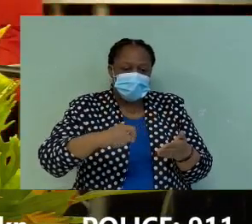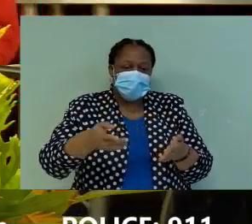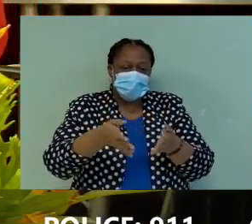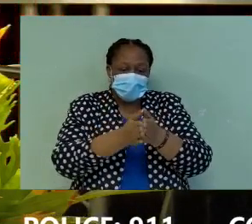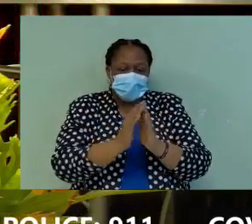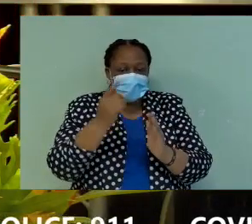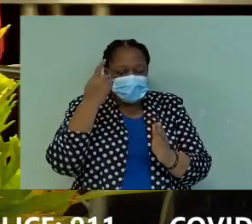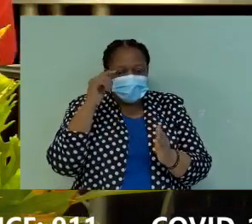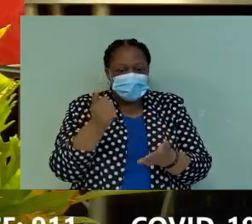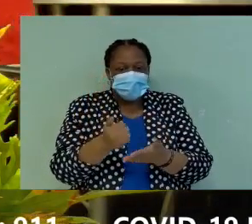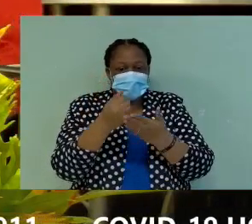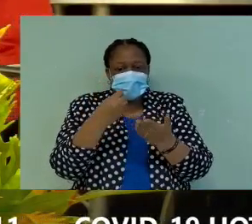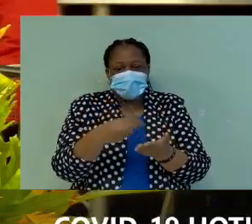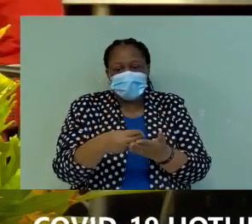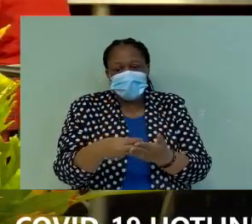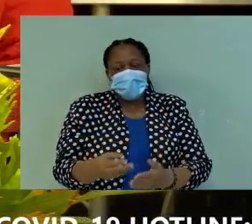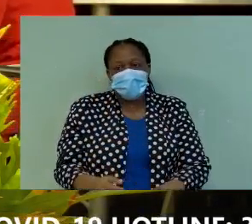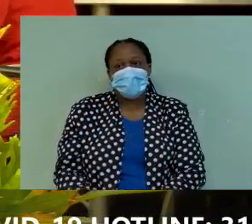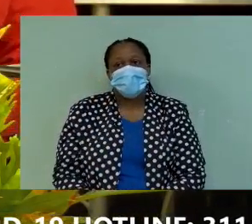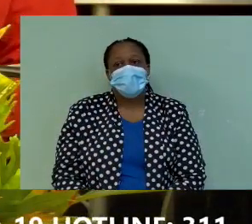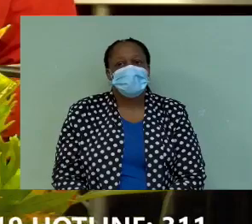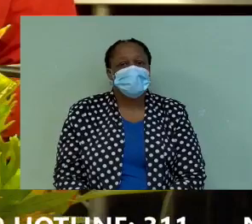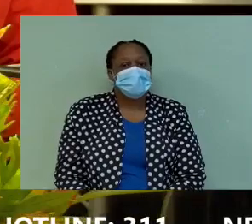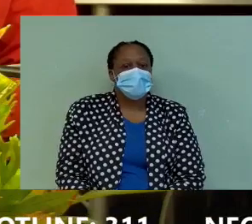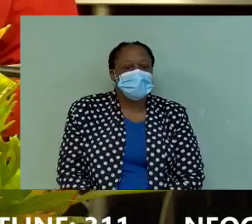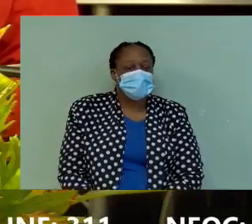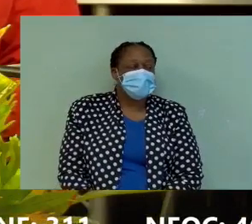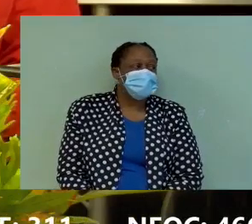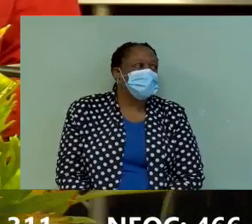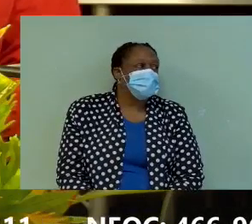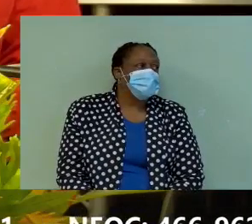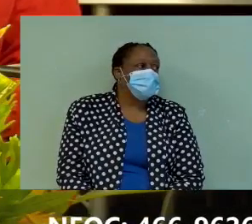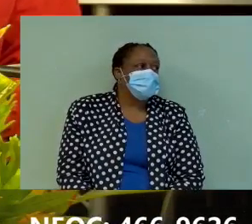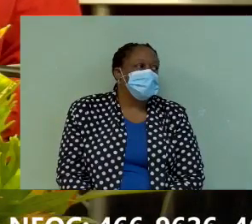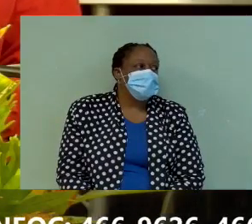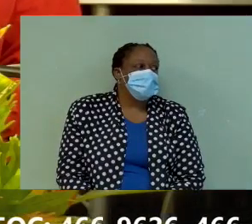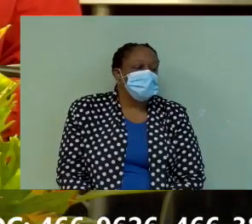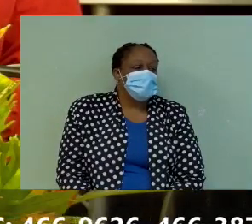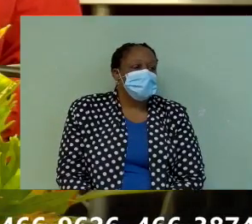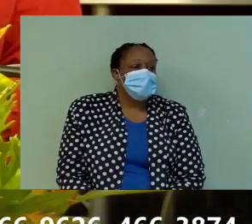Thank you, Mr. Phipps. This question is for Superintendent Henry.